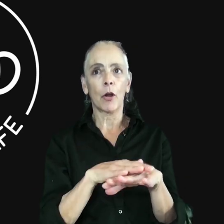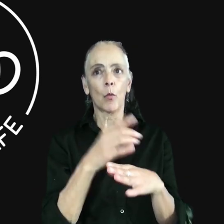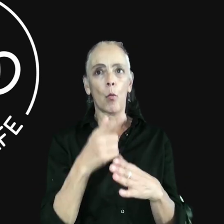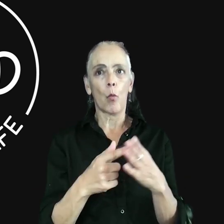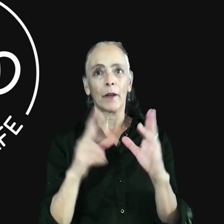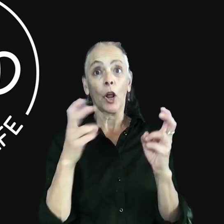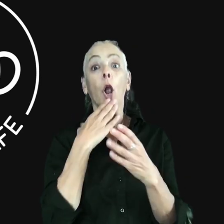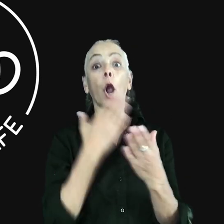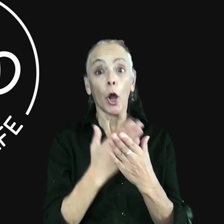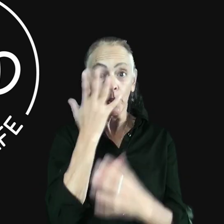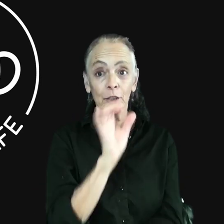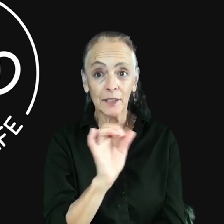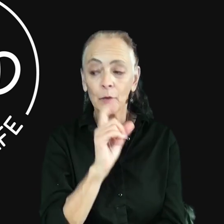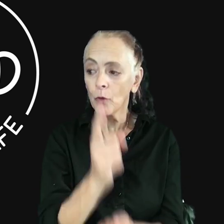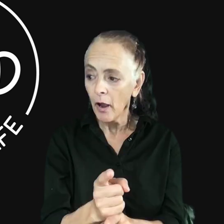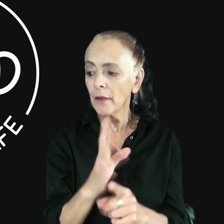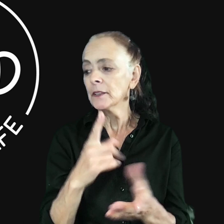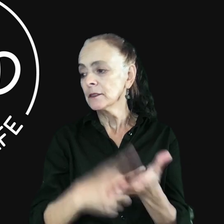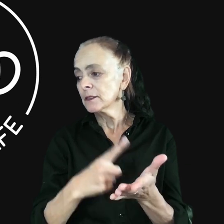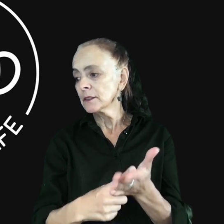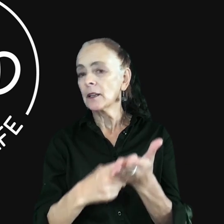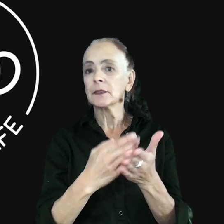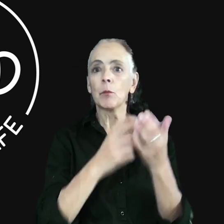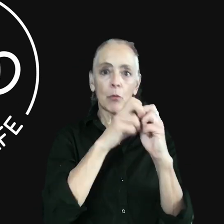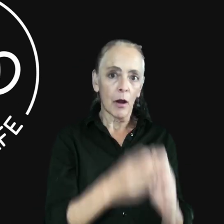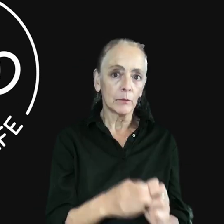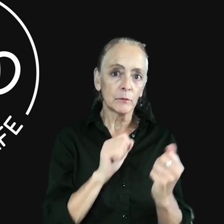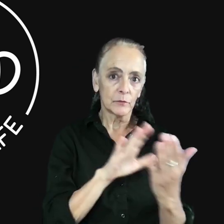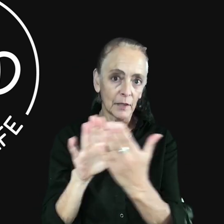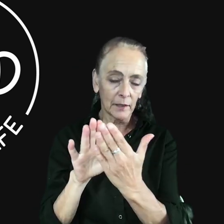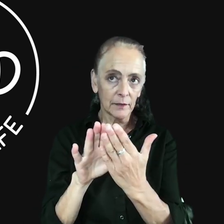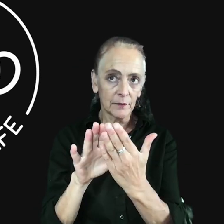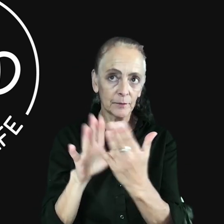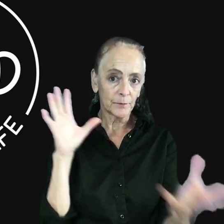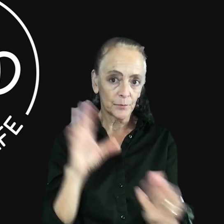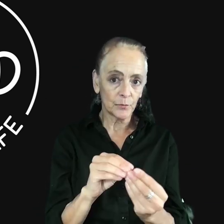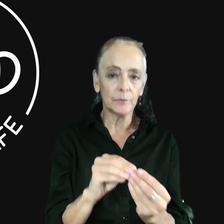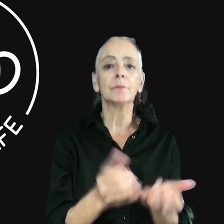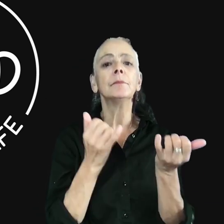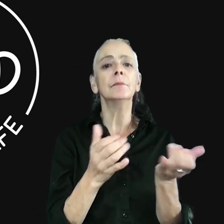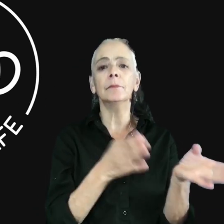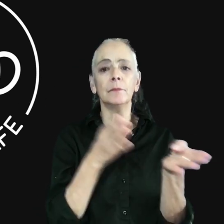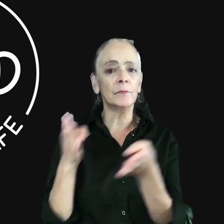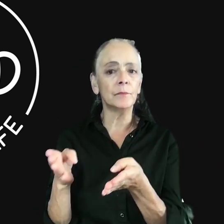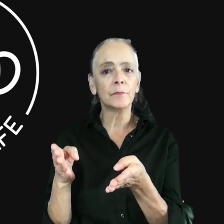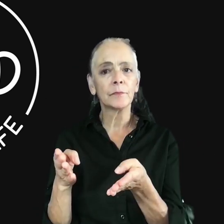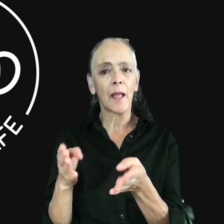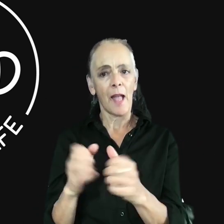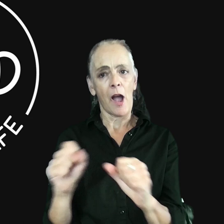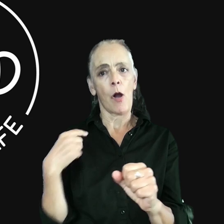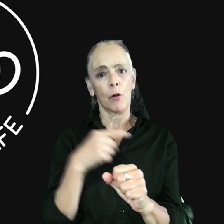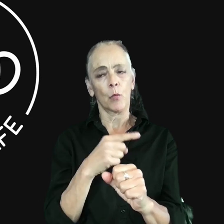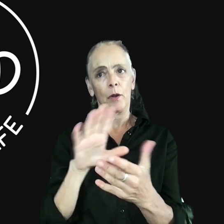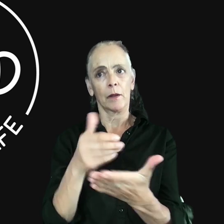like right so we've talked on like okay what some of the problems that we're facing are uh but how do we get to the